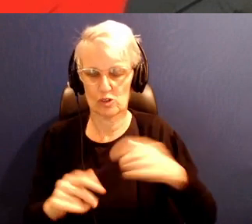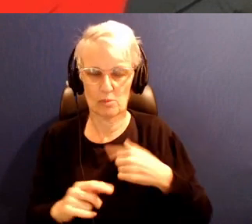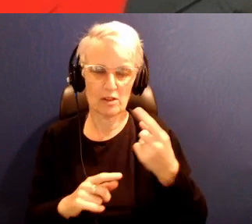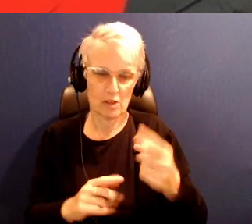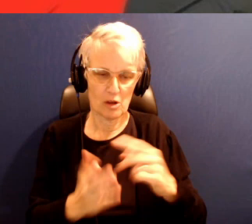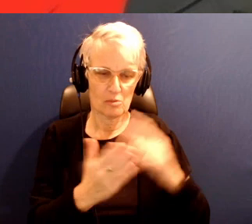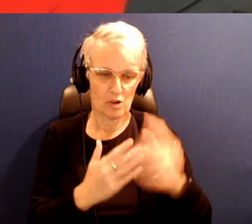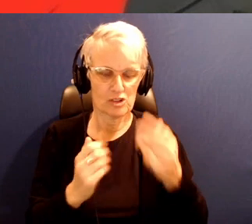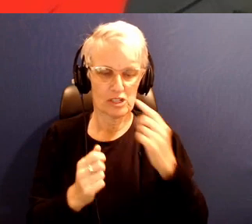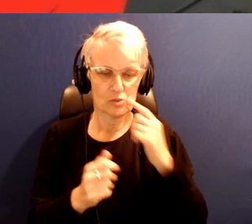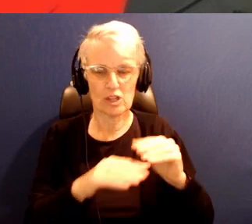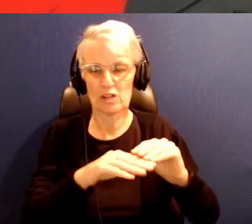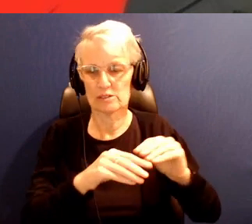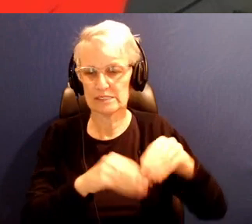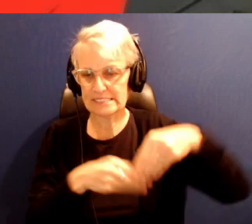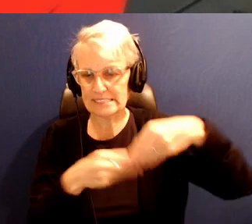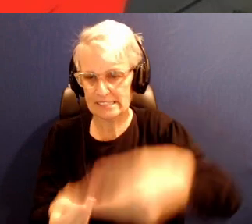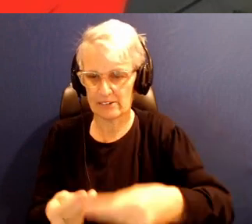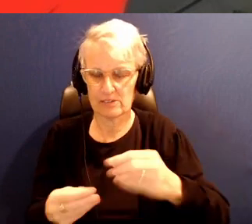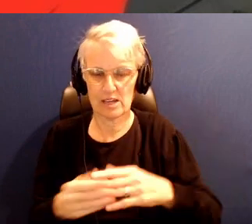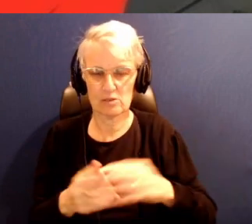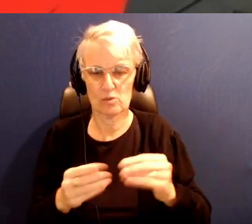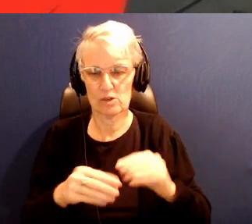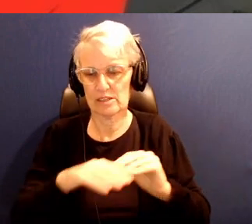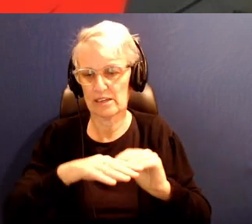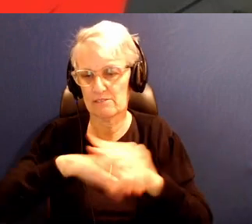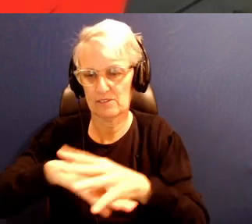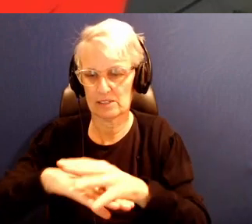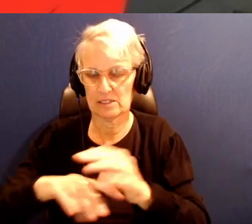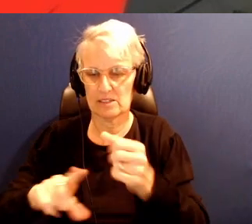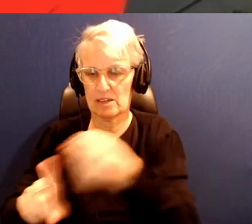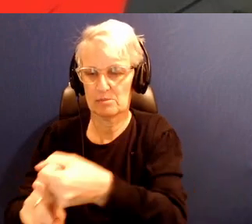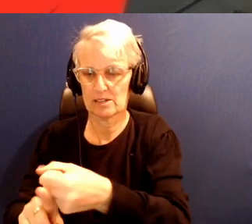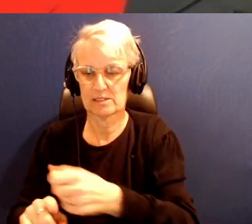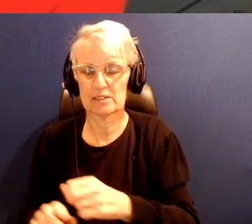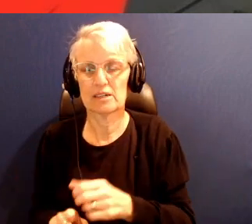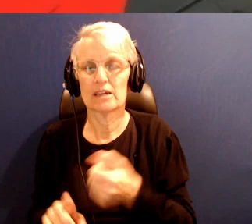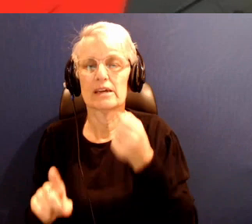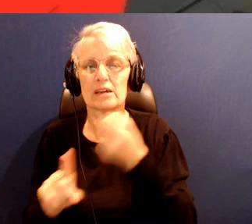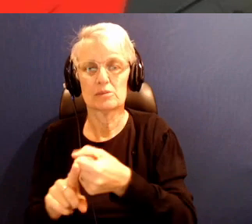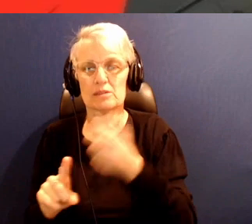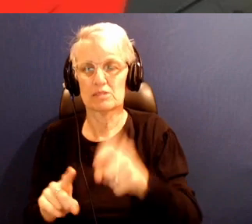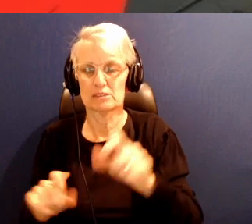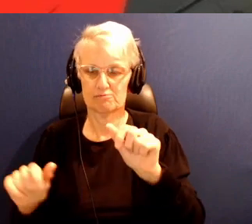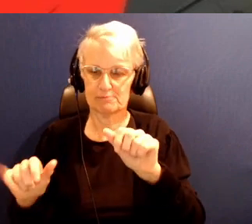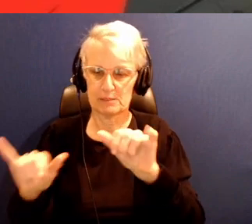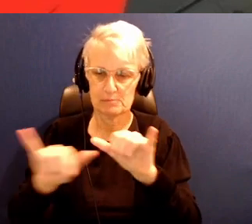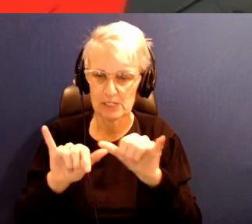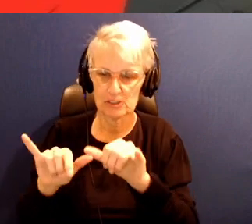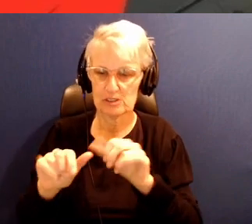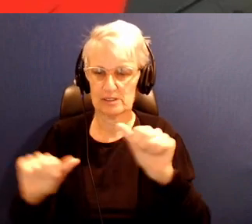project contributes to and influences the achievement of these impacts, and that impacts must be measured and